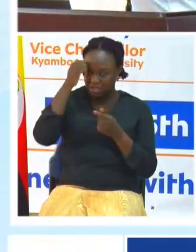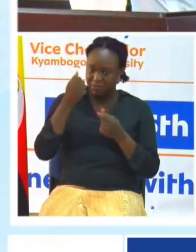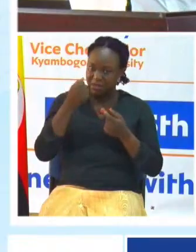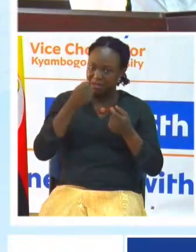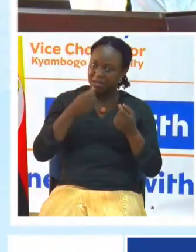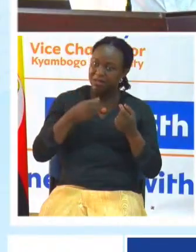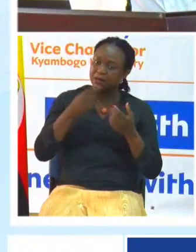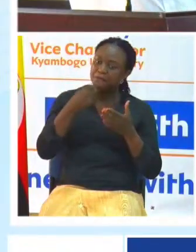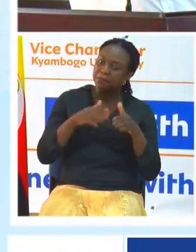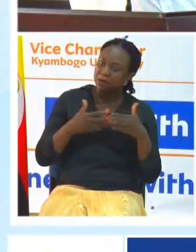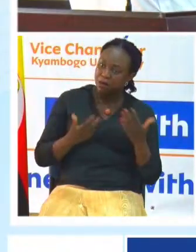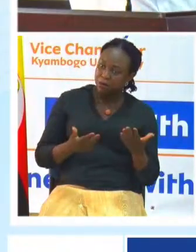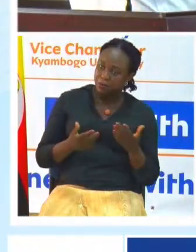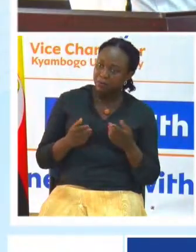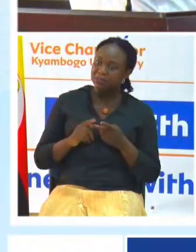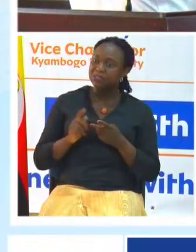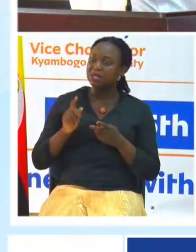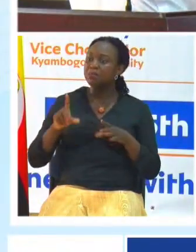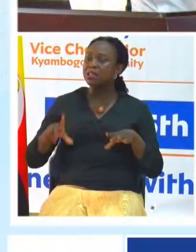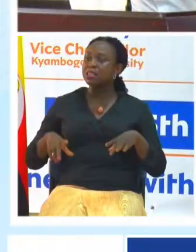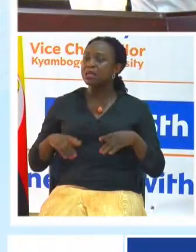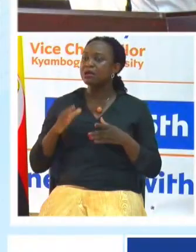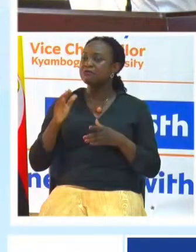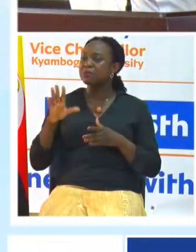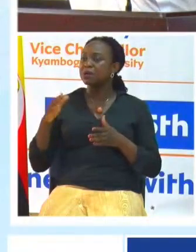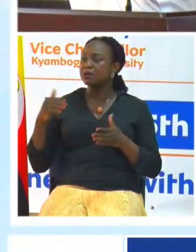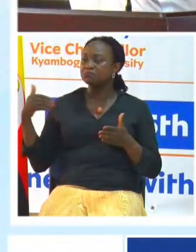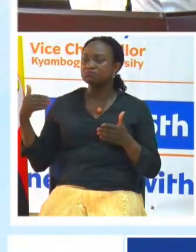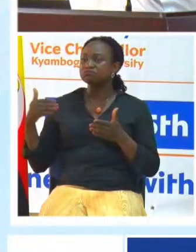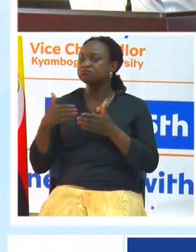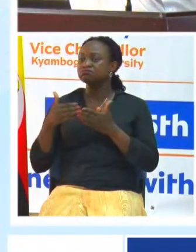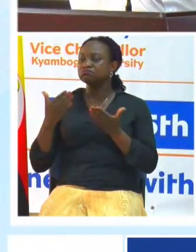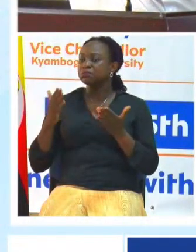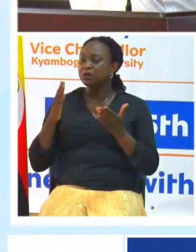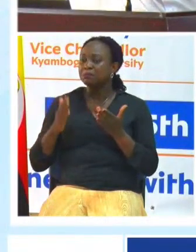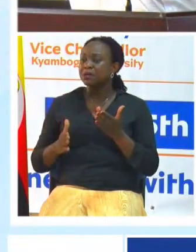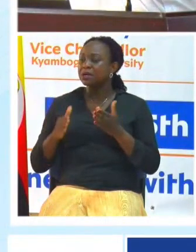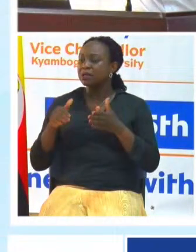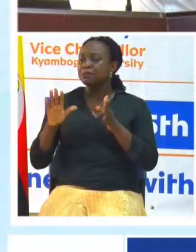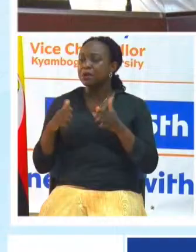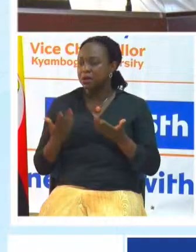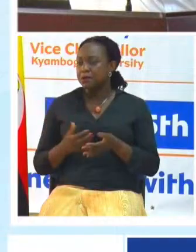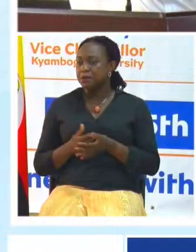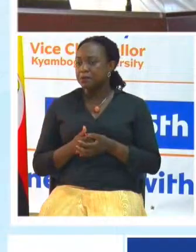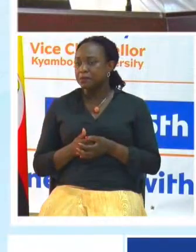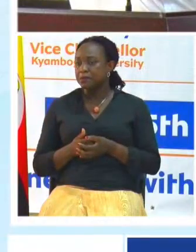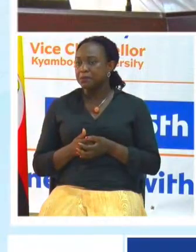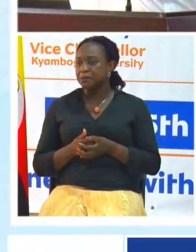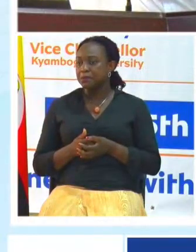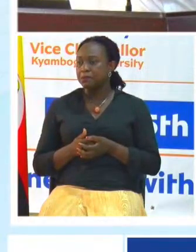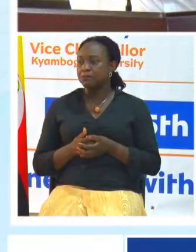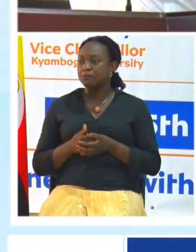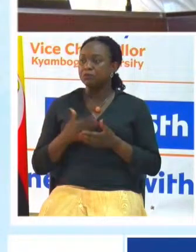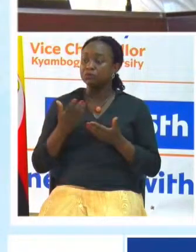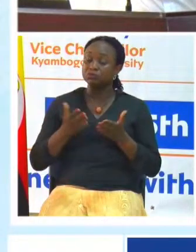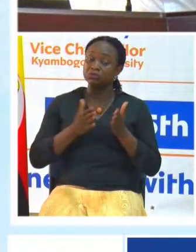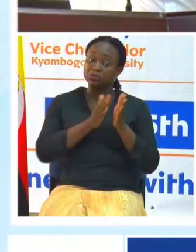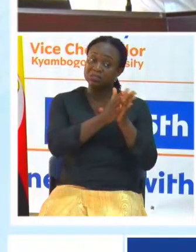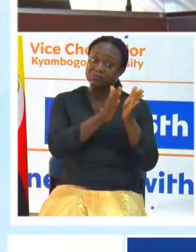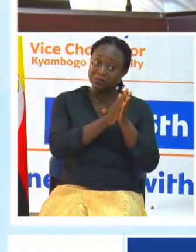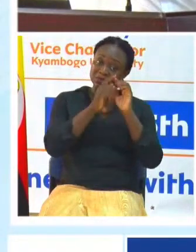will also talk about your other life or your personal side. To elaborate to the university